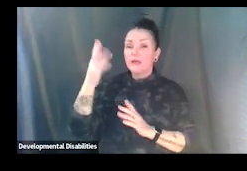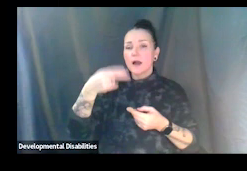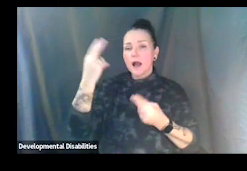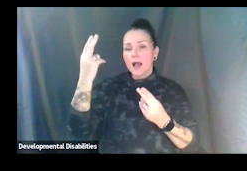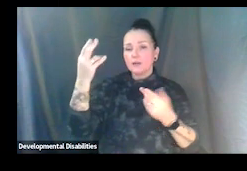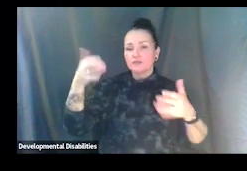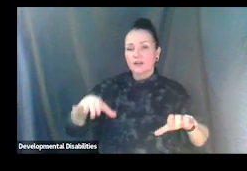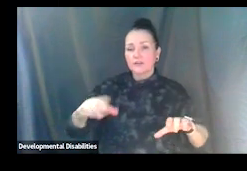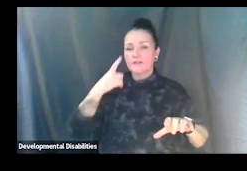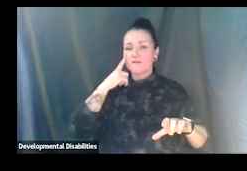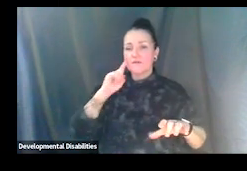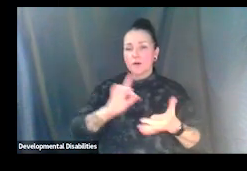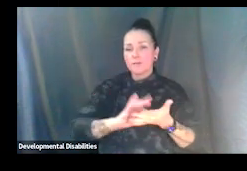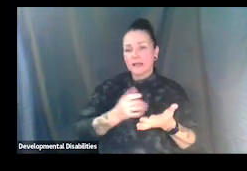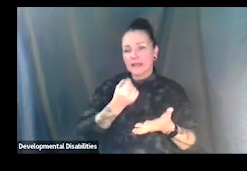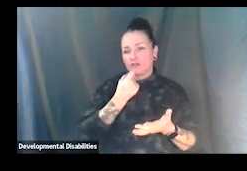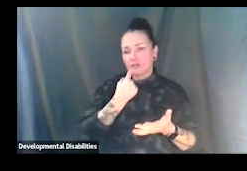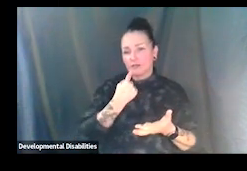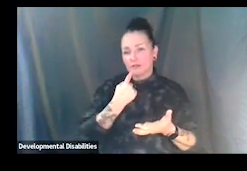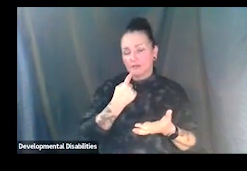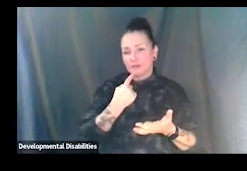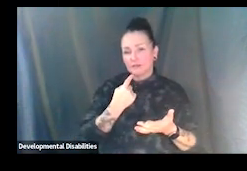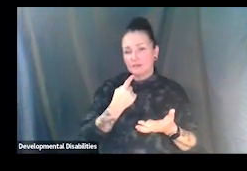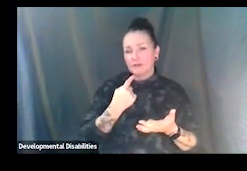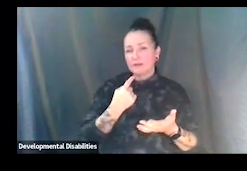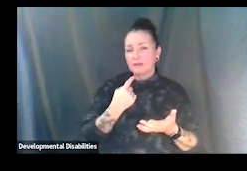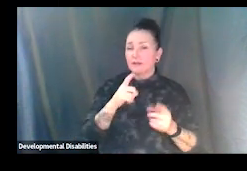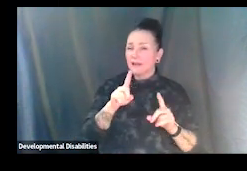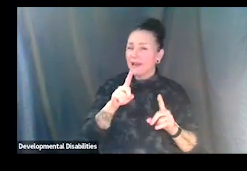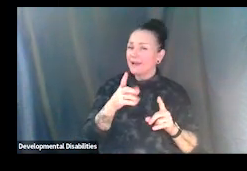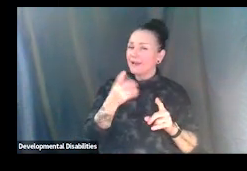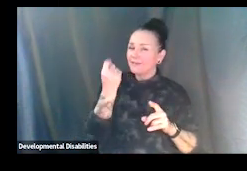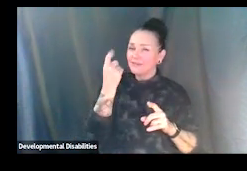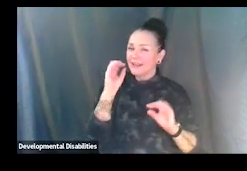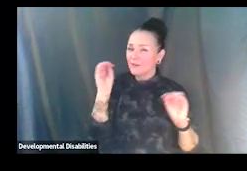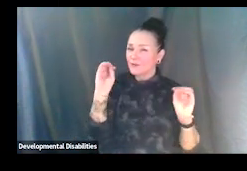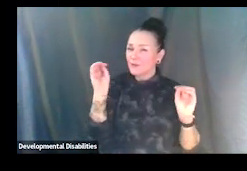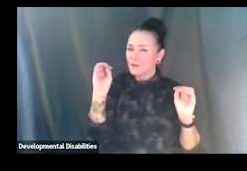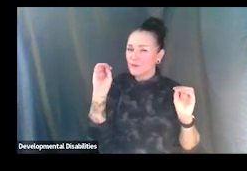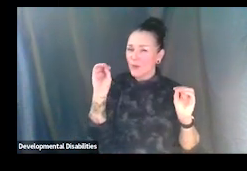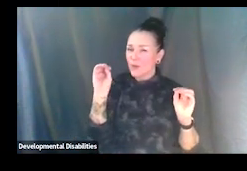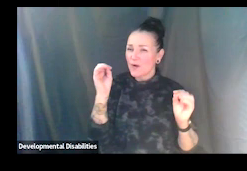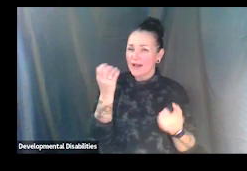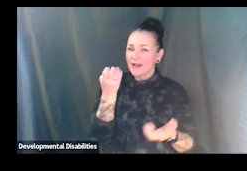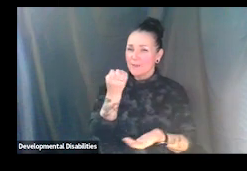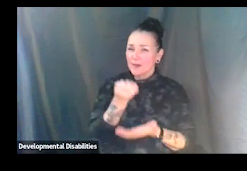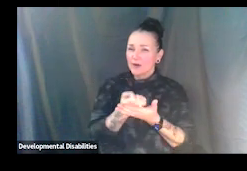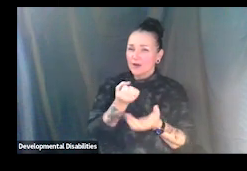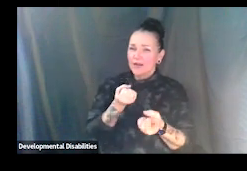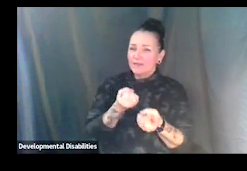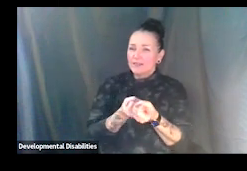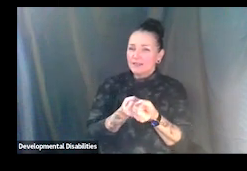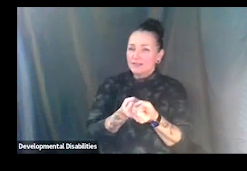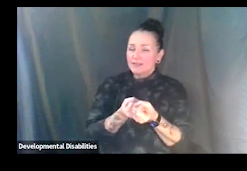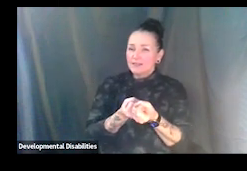only 500 studies published or so, which include the word placebo, and many of those are probably multiple publications from the